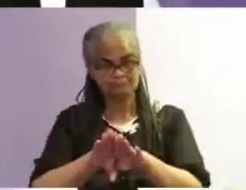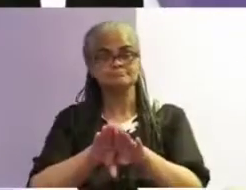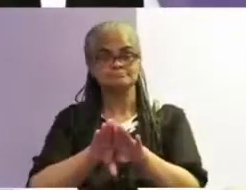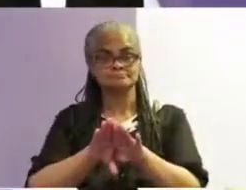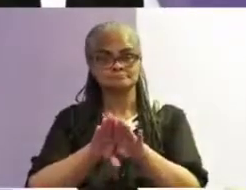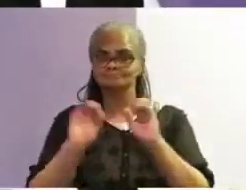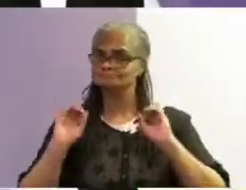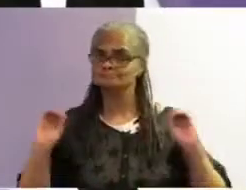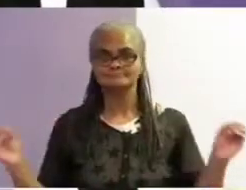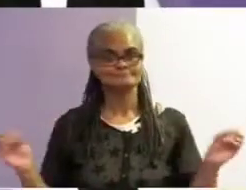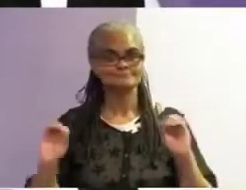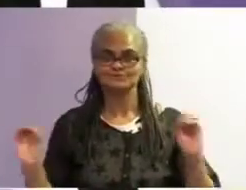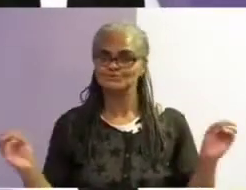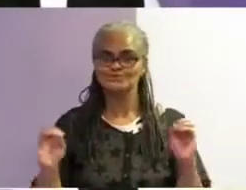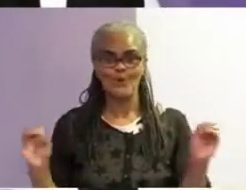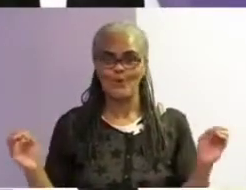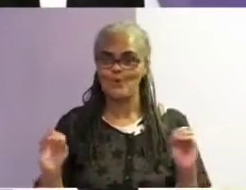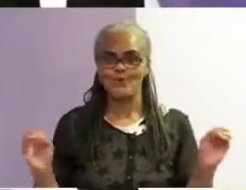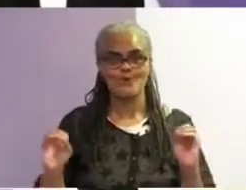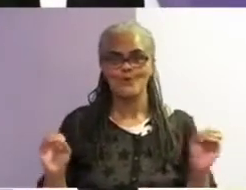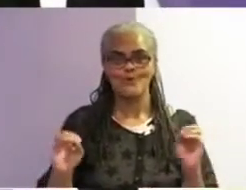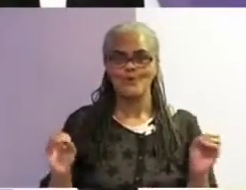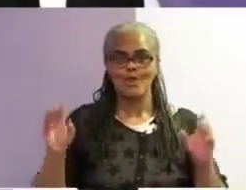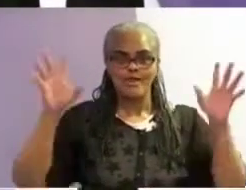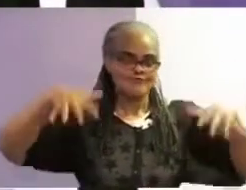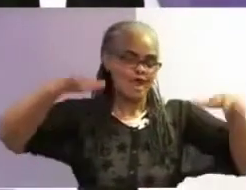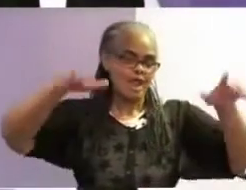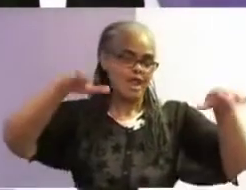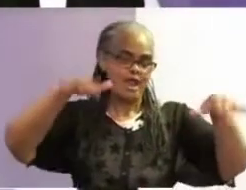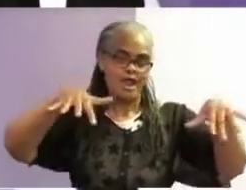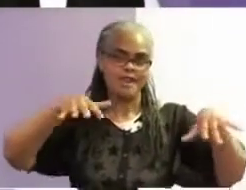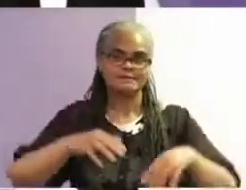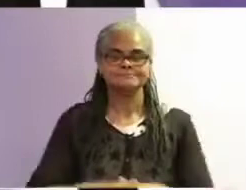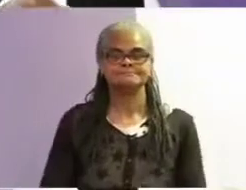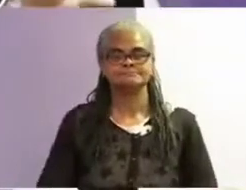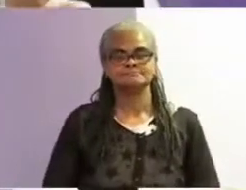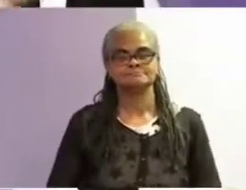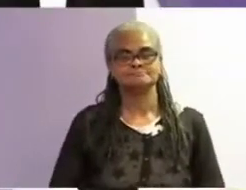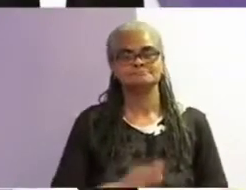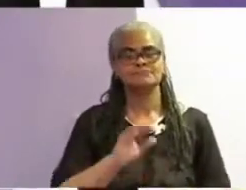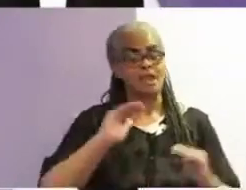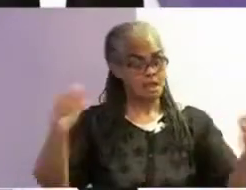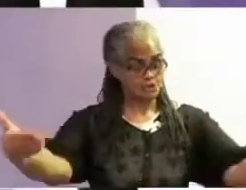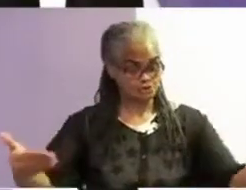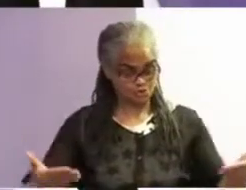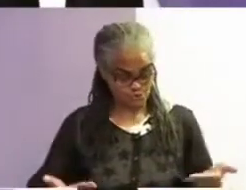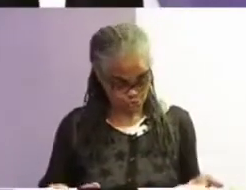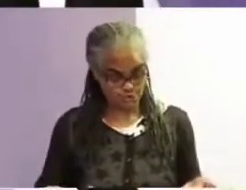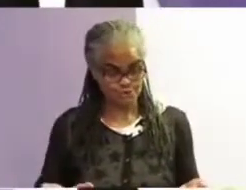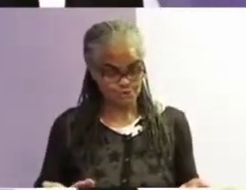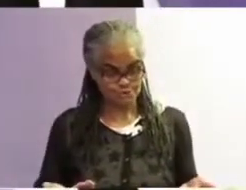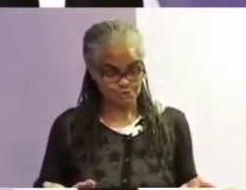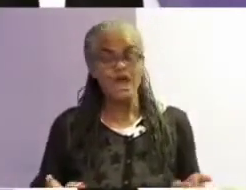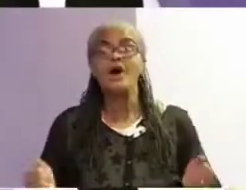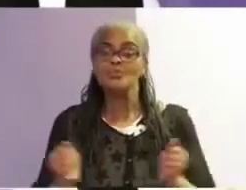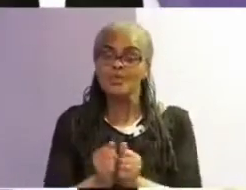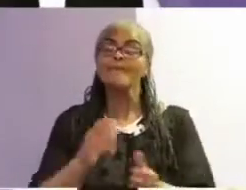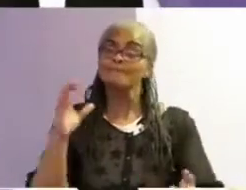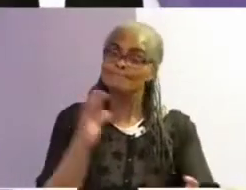rain. For 3 years, he came in. When he came in, he's introduced. He's introduced with power.